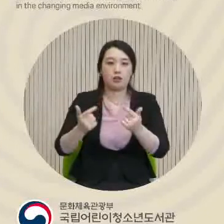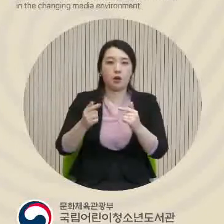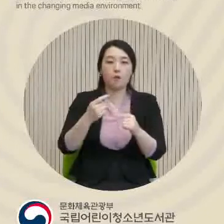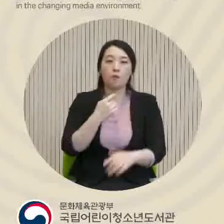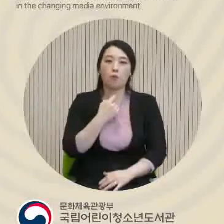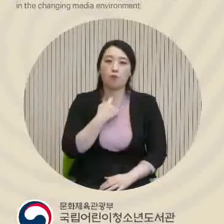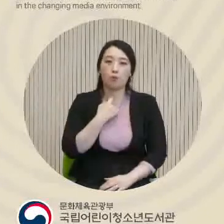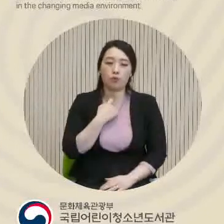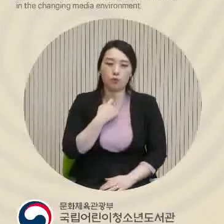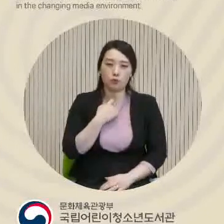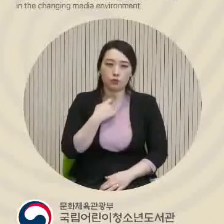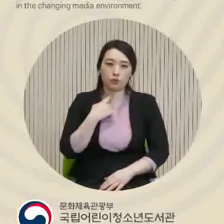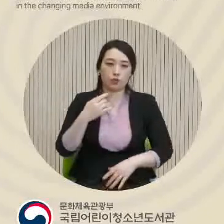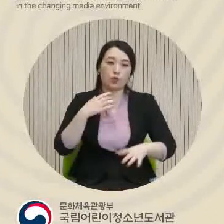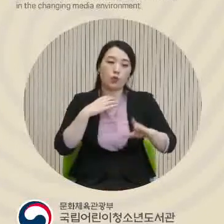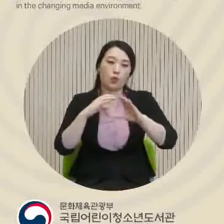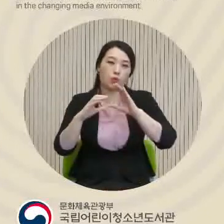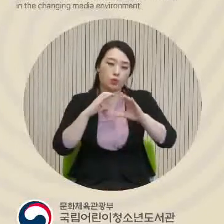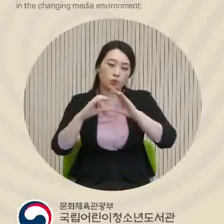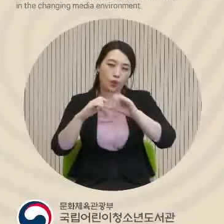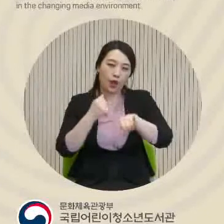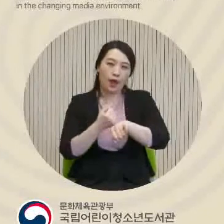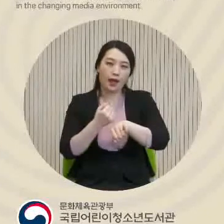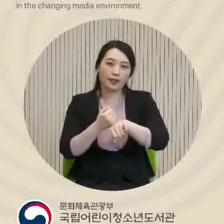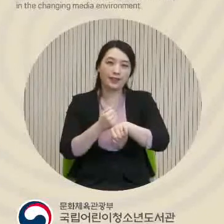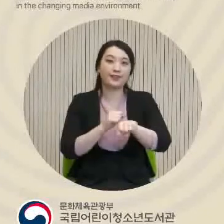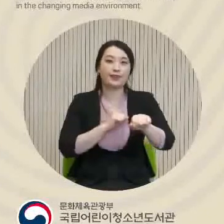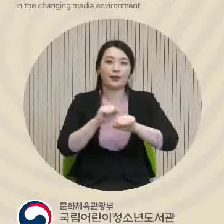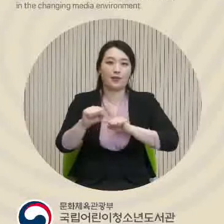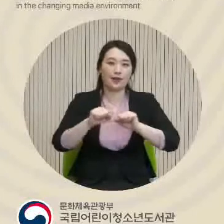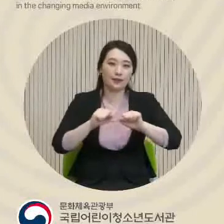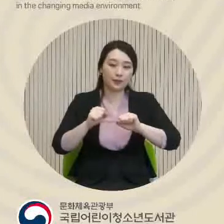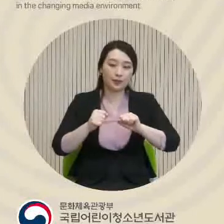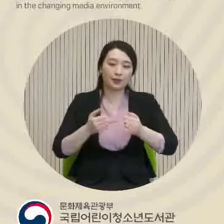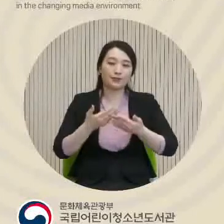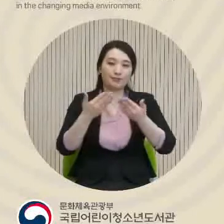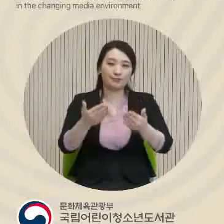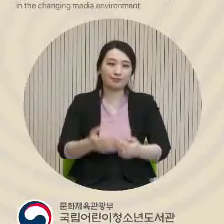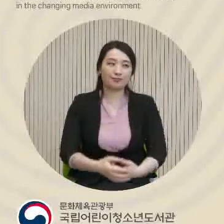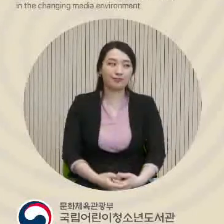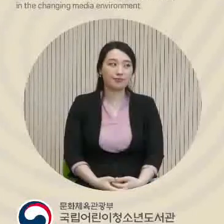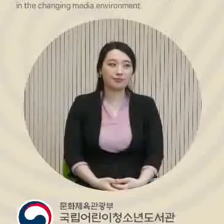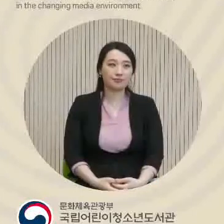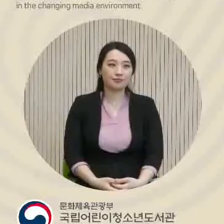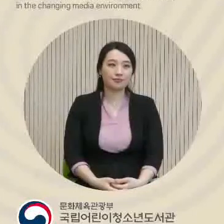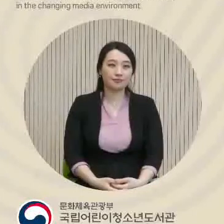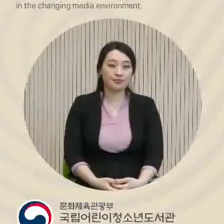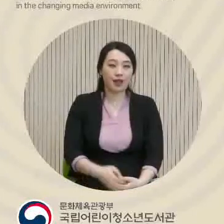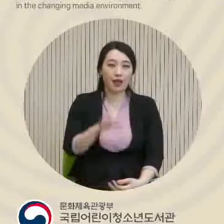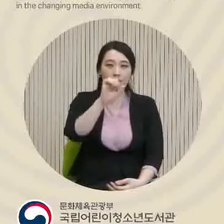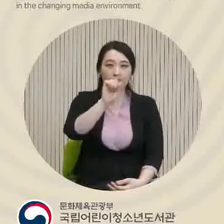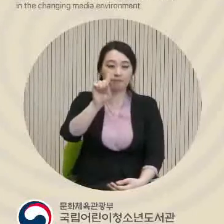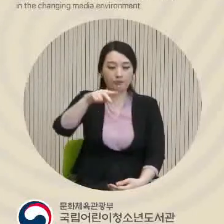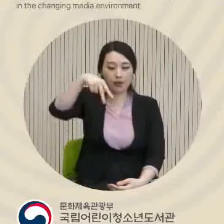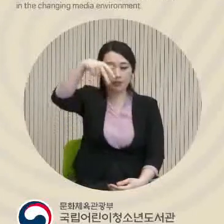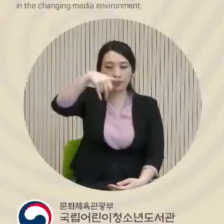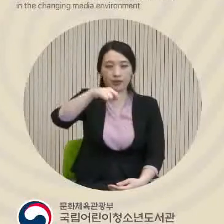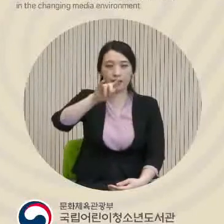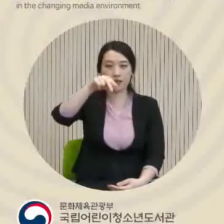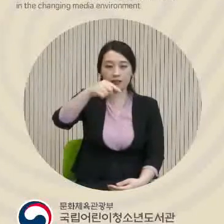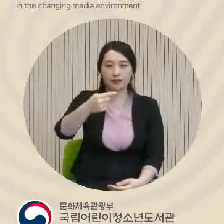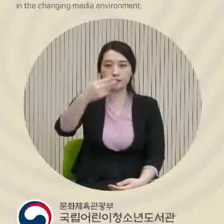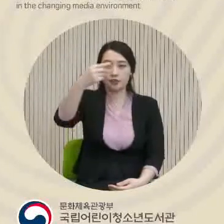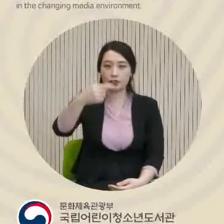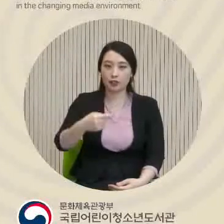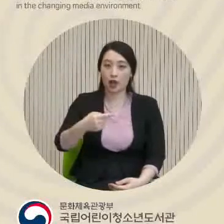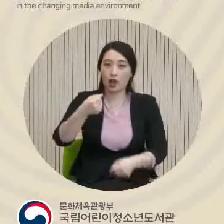bit further, or they can escape from writing a book report. It is a new media literacy activity they can